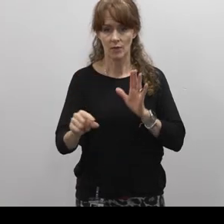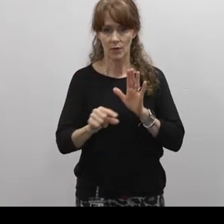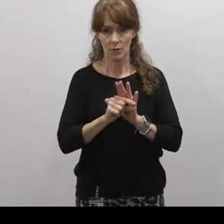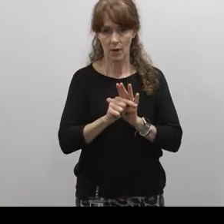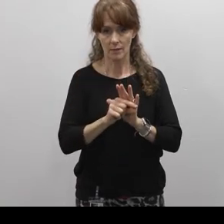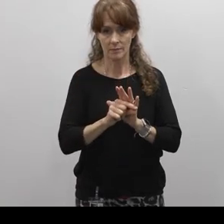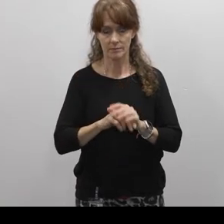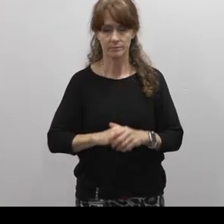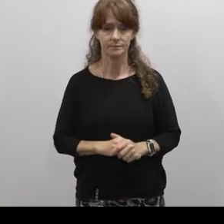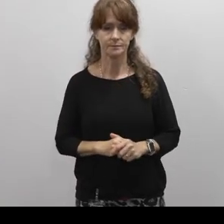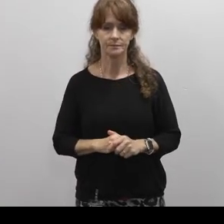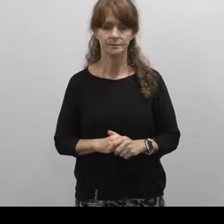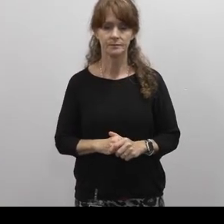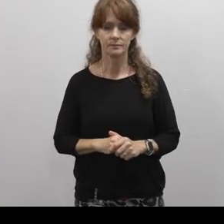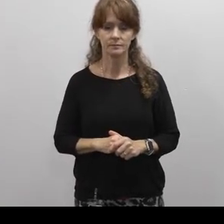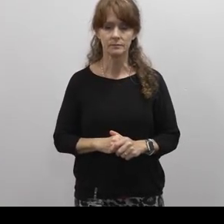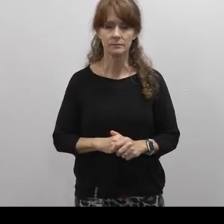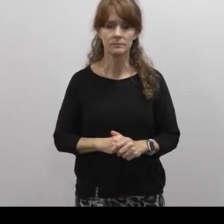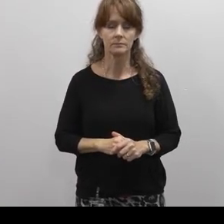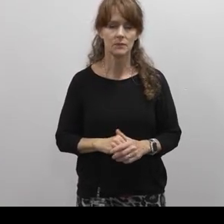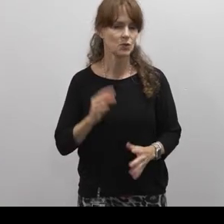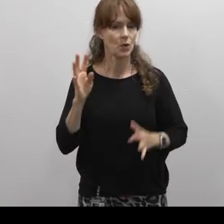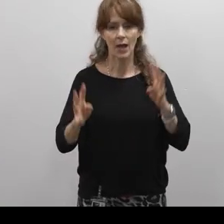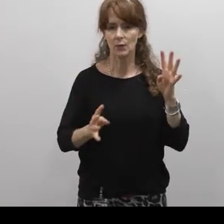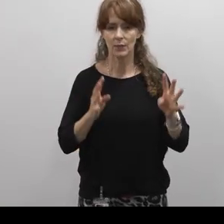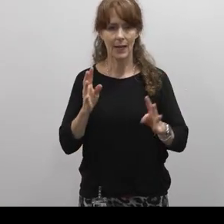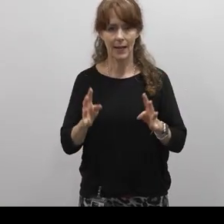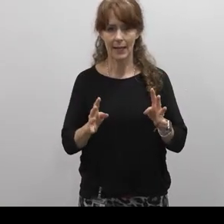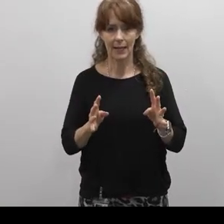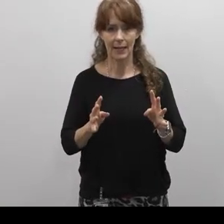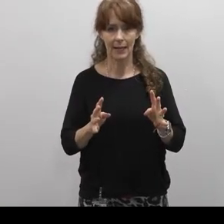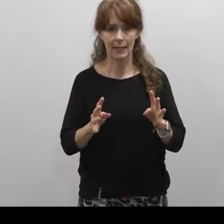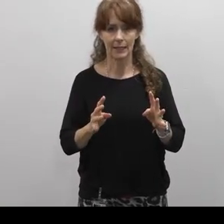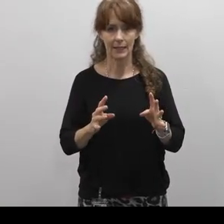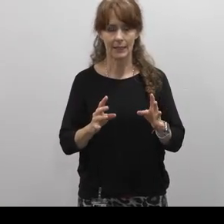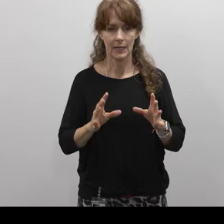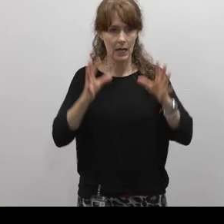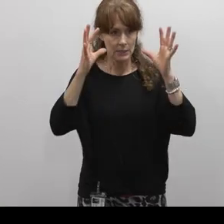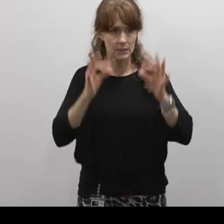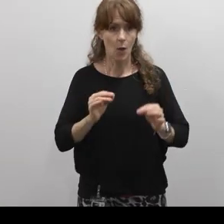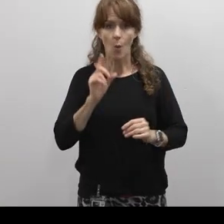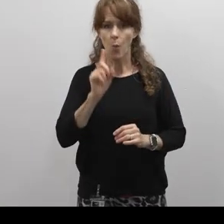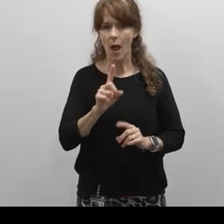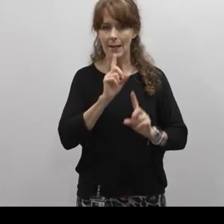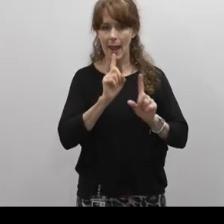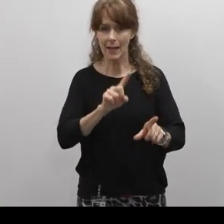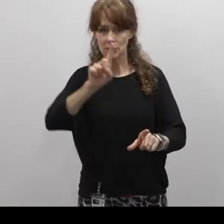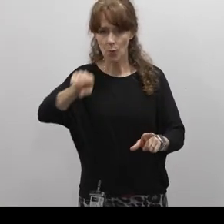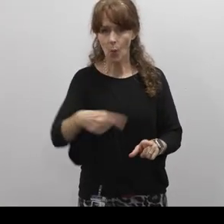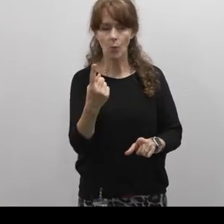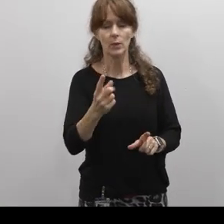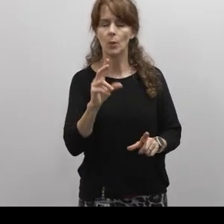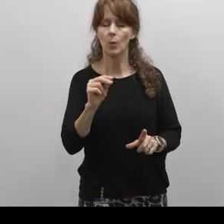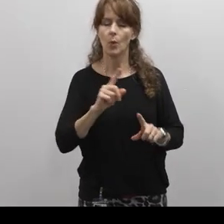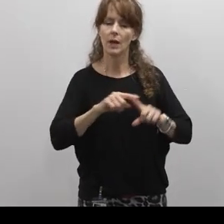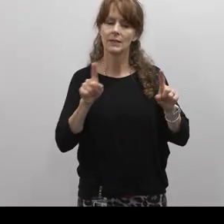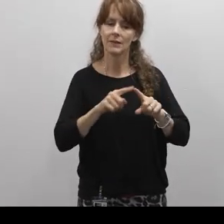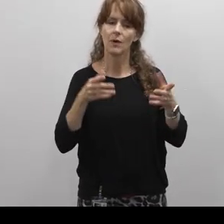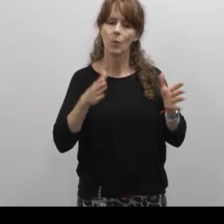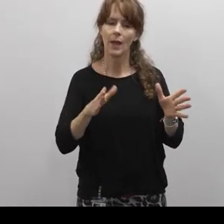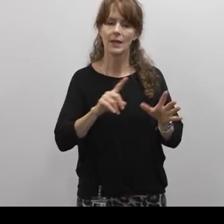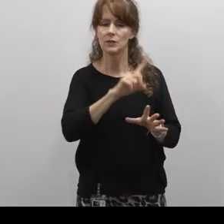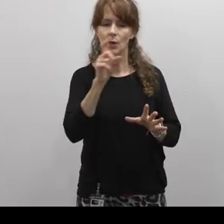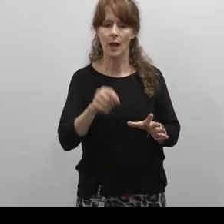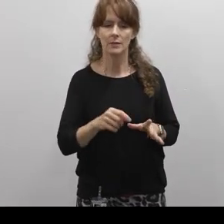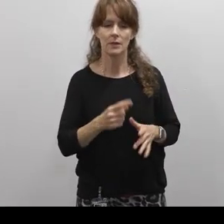And then just opening it up, not creating a mindset that there is an answer, but opening up another way to ask that